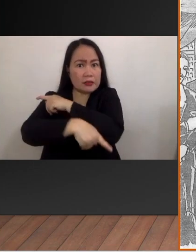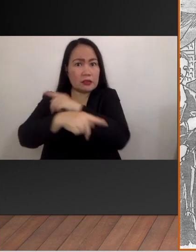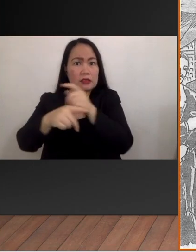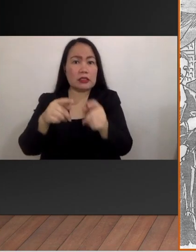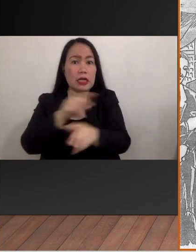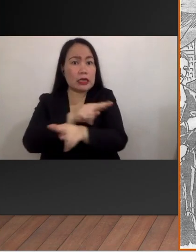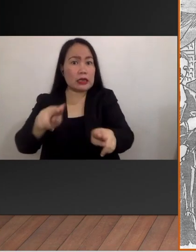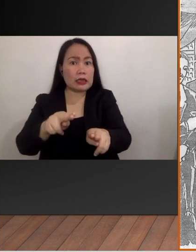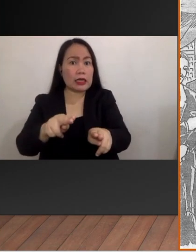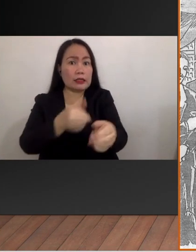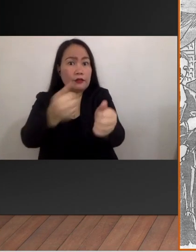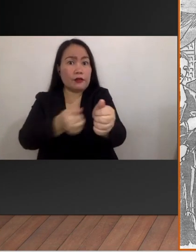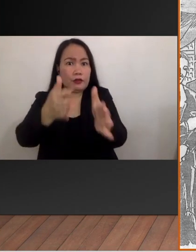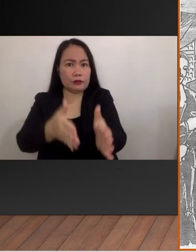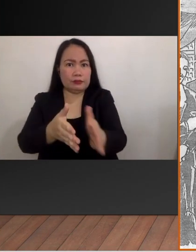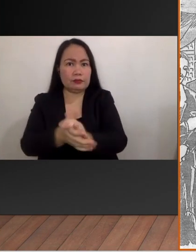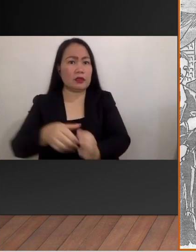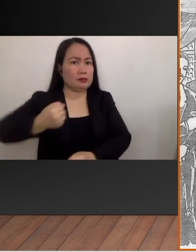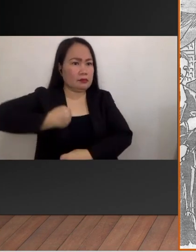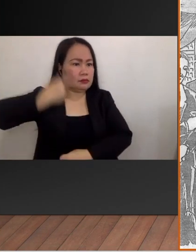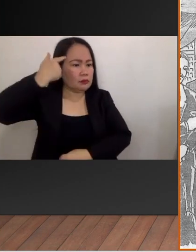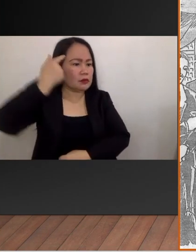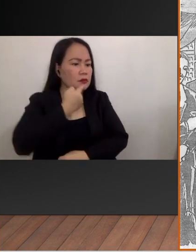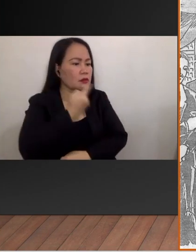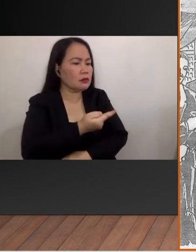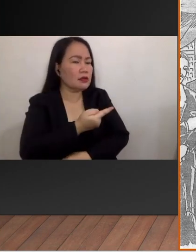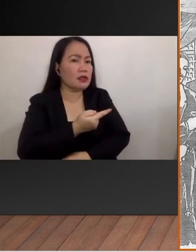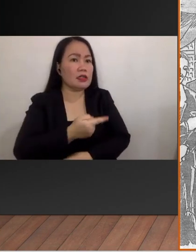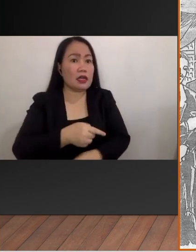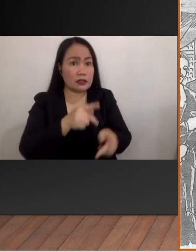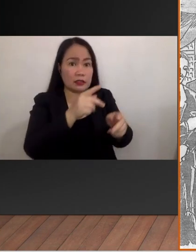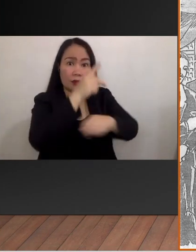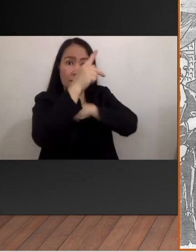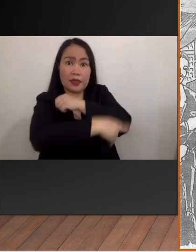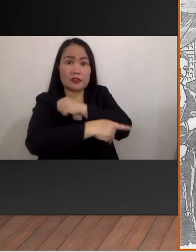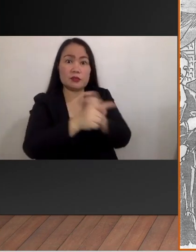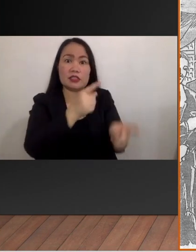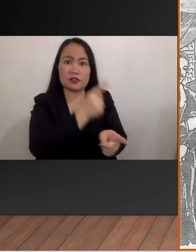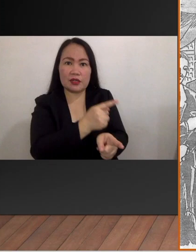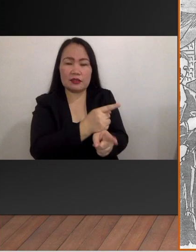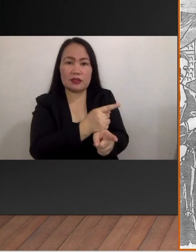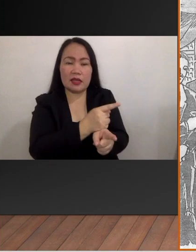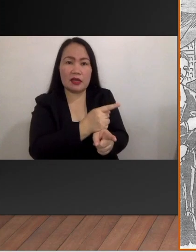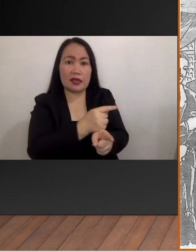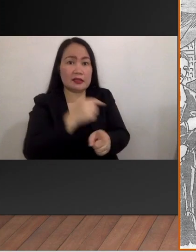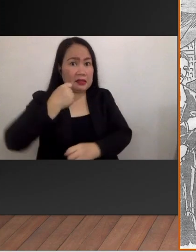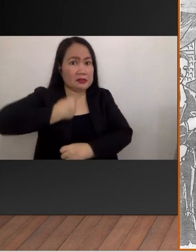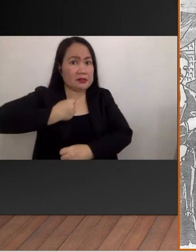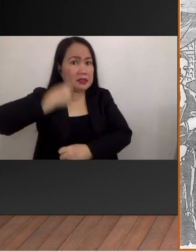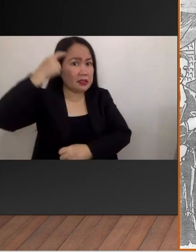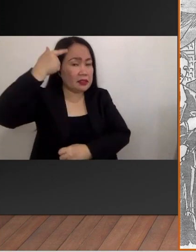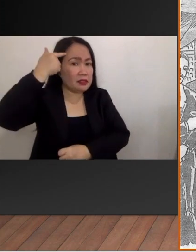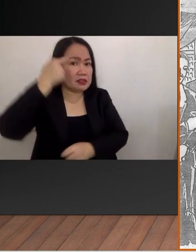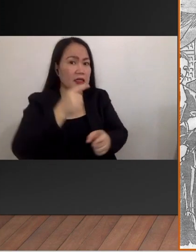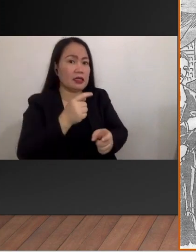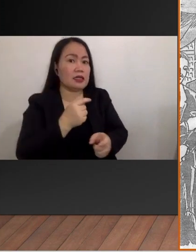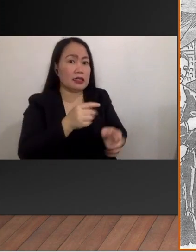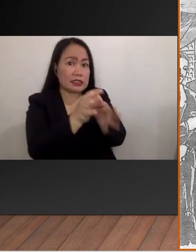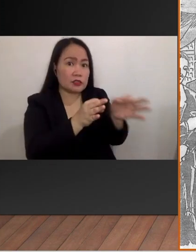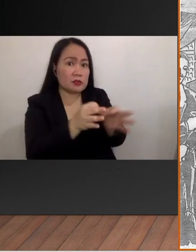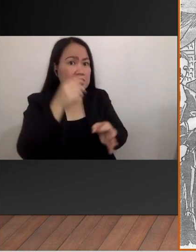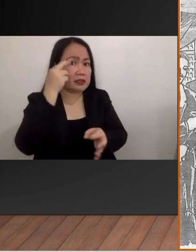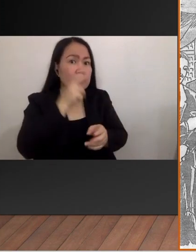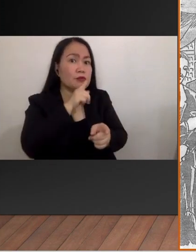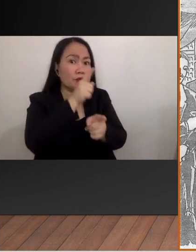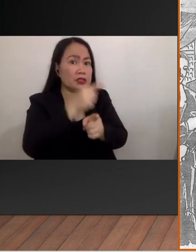said the punishment was appropriate. The lieutenant explained the real reason for his transfer to